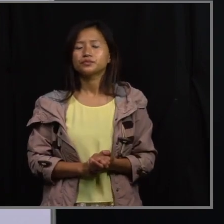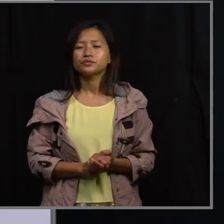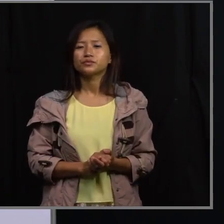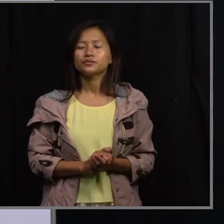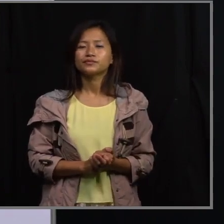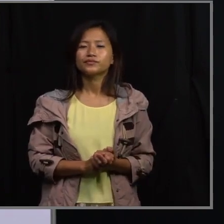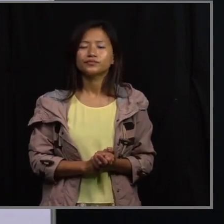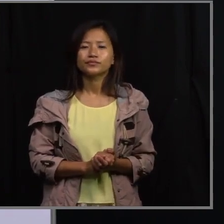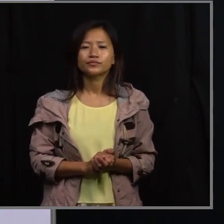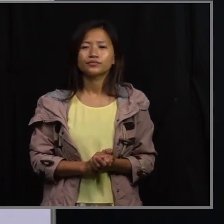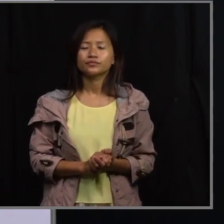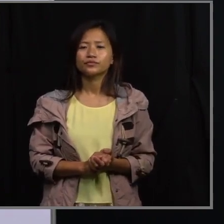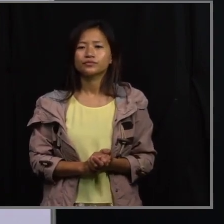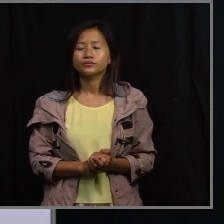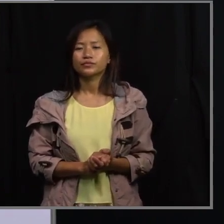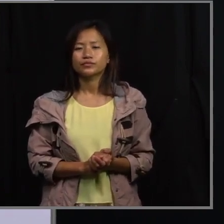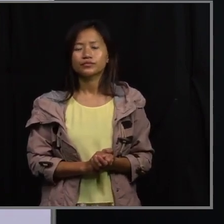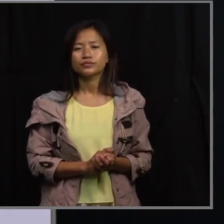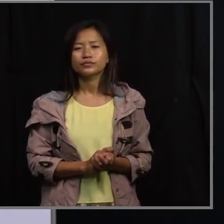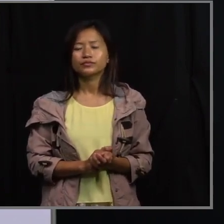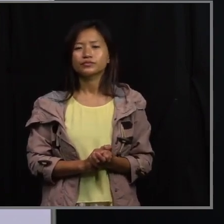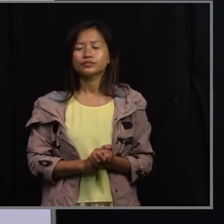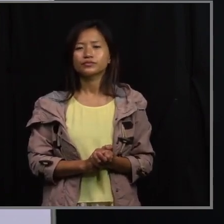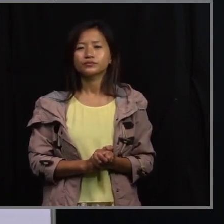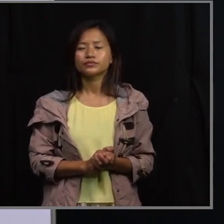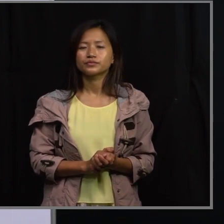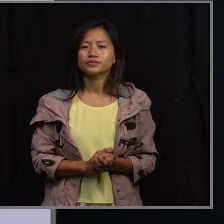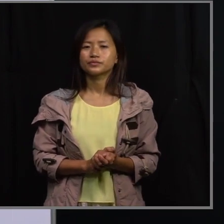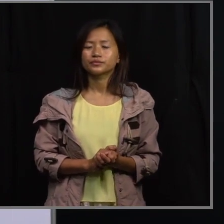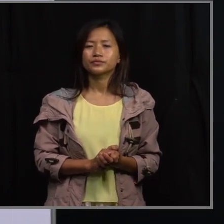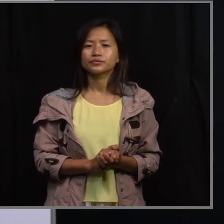or tend to, means